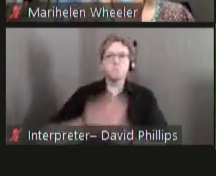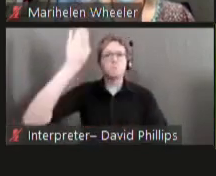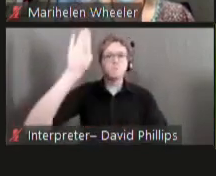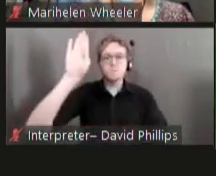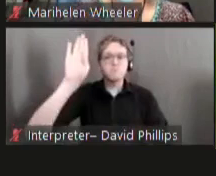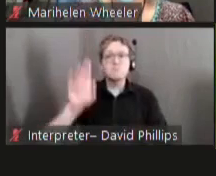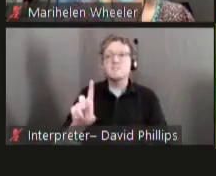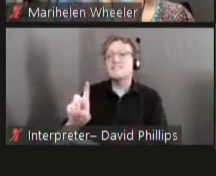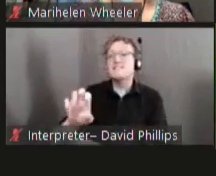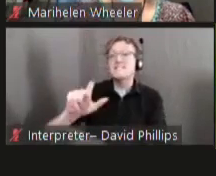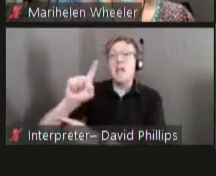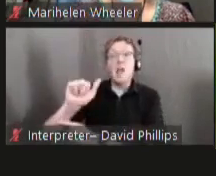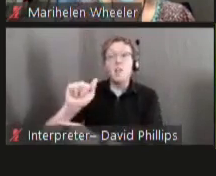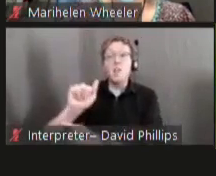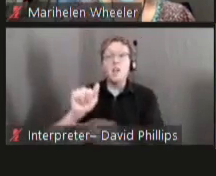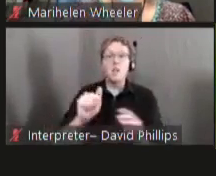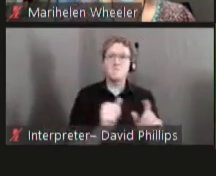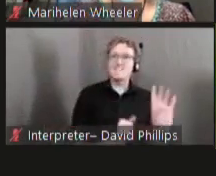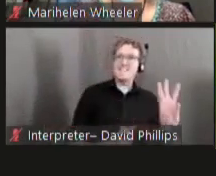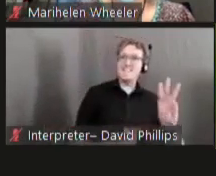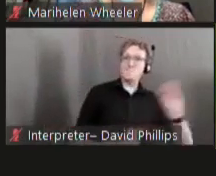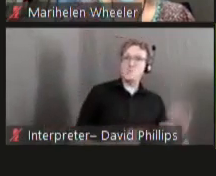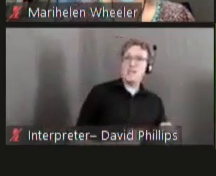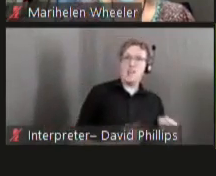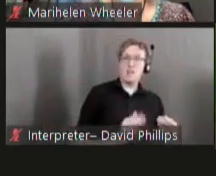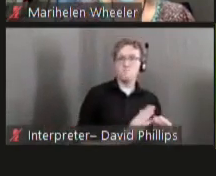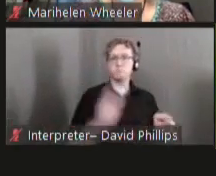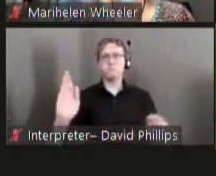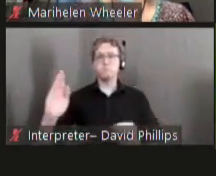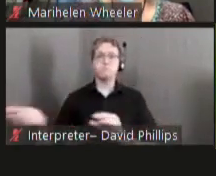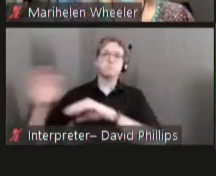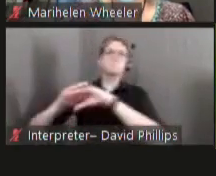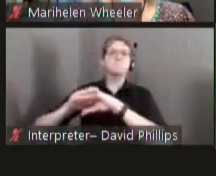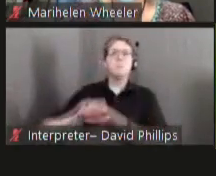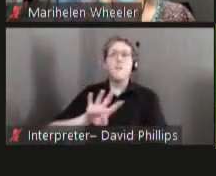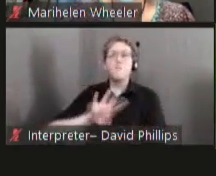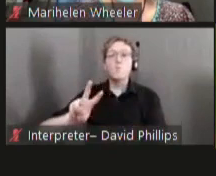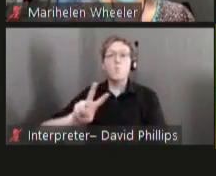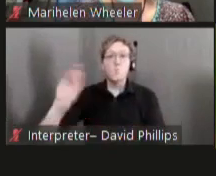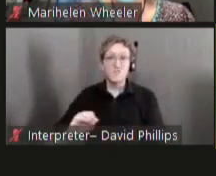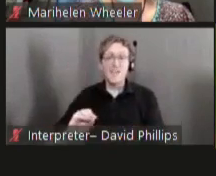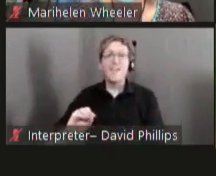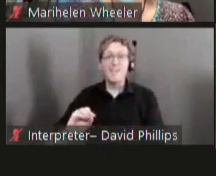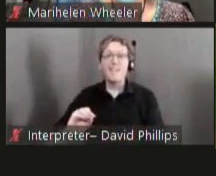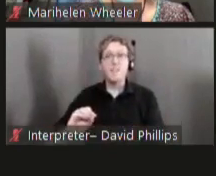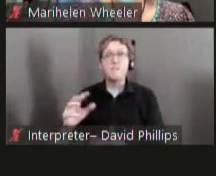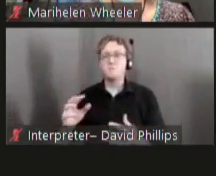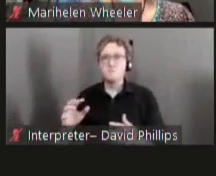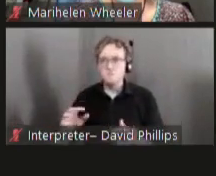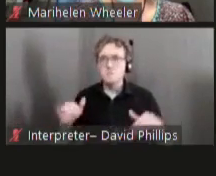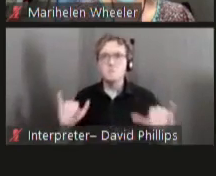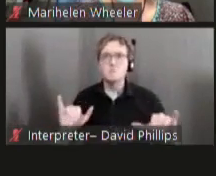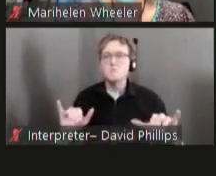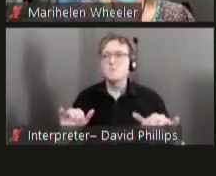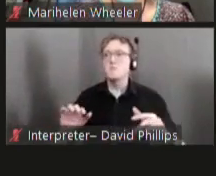variant cases jumped to 6% to 42%. This is what we knew until the end of July.